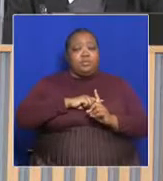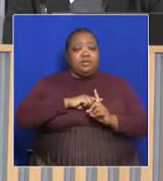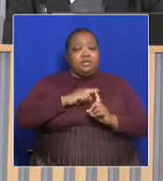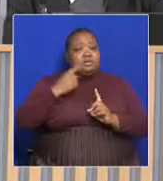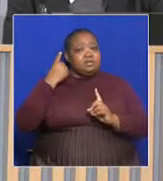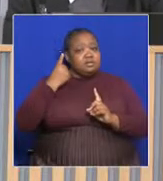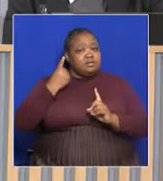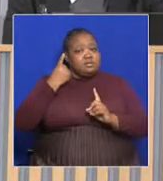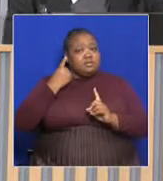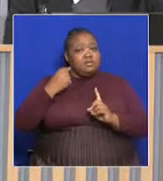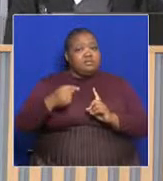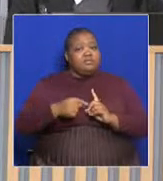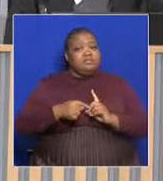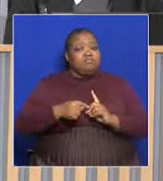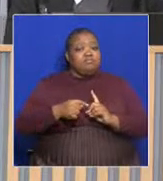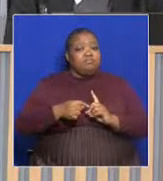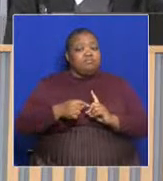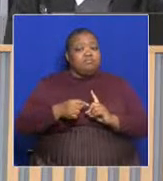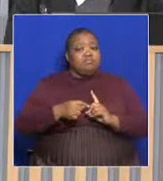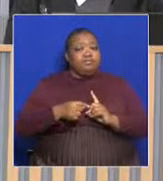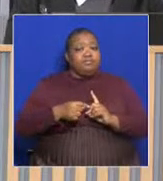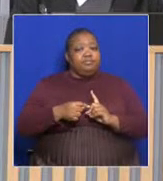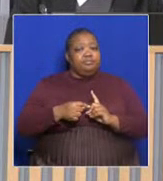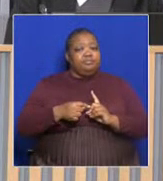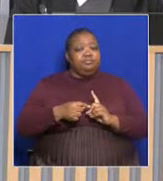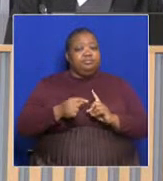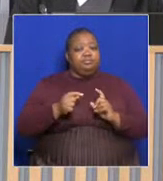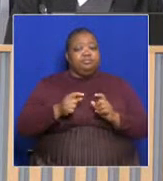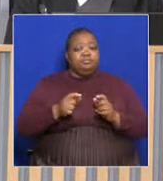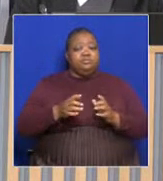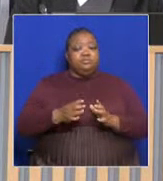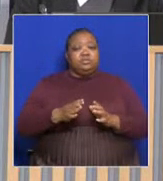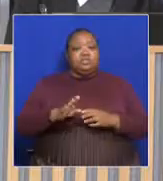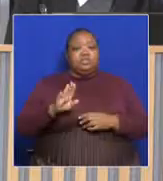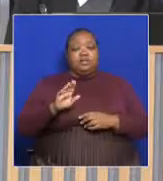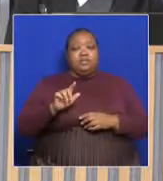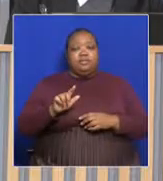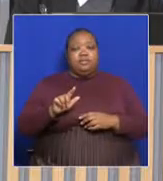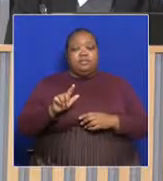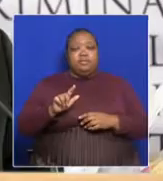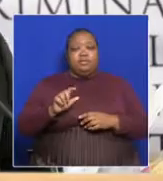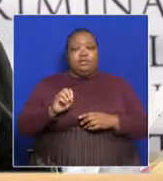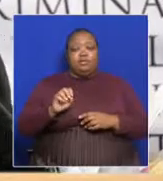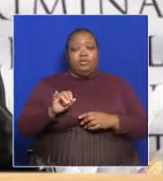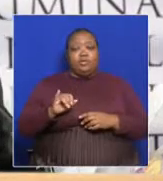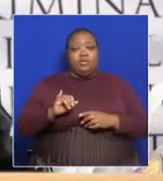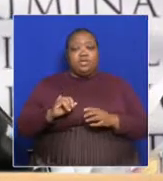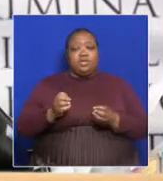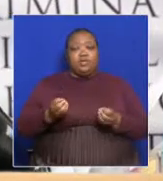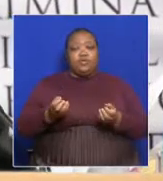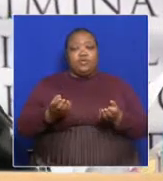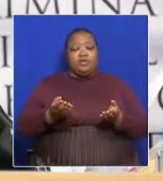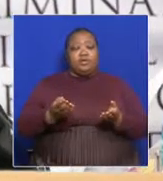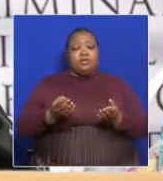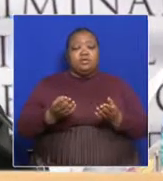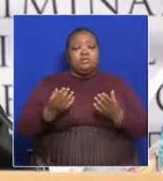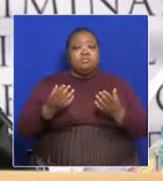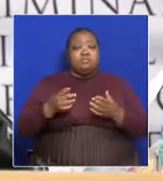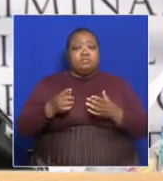have taken Commissioner Baloi's offer or you have undertaken to do so, to provide a